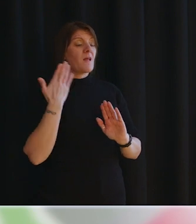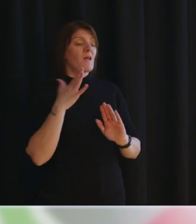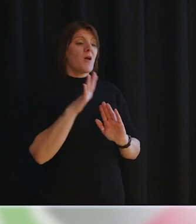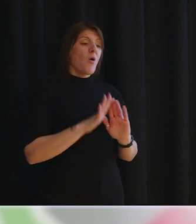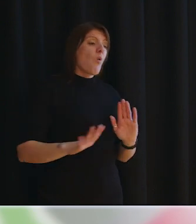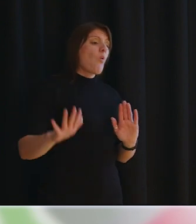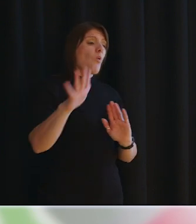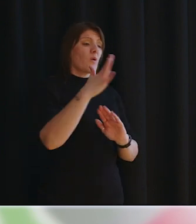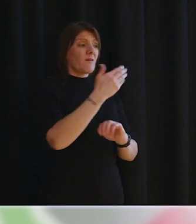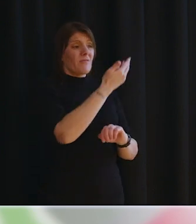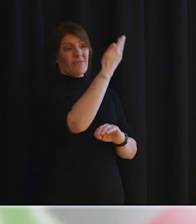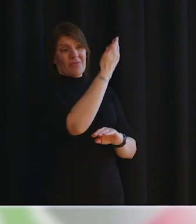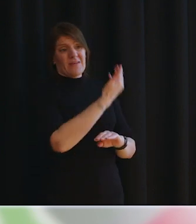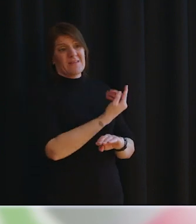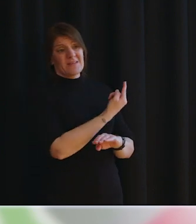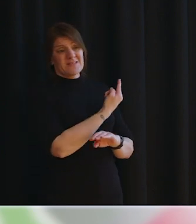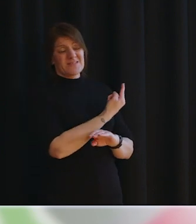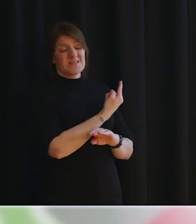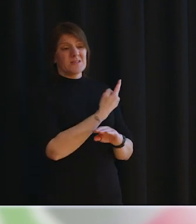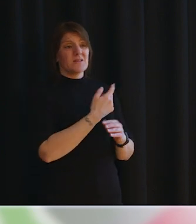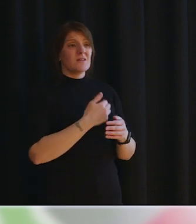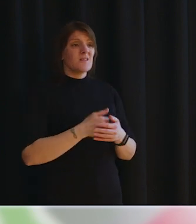all these things are very